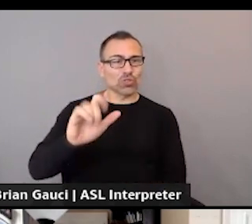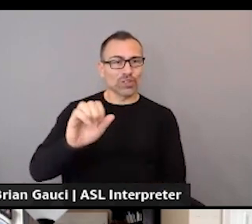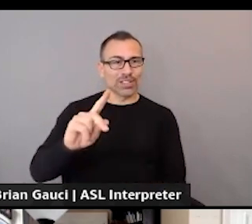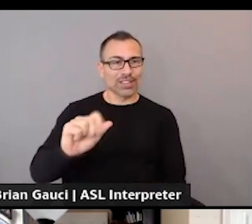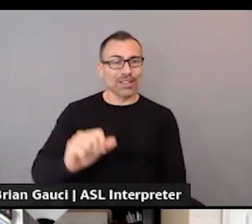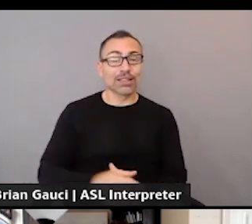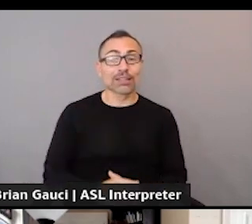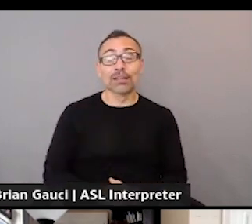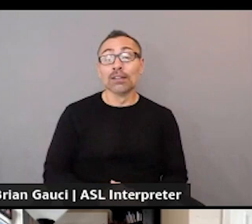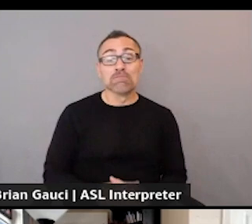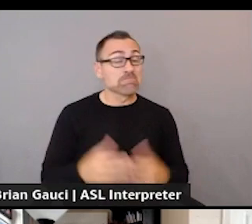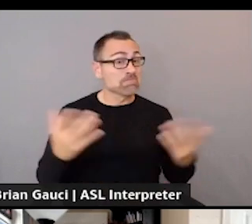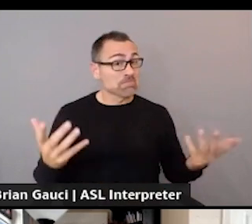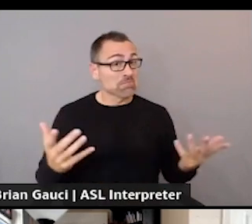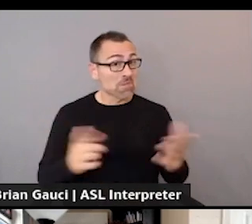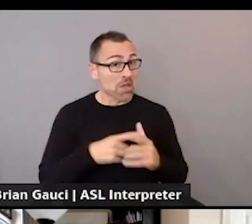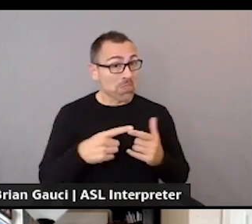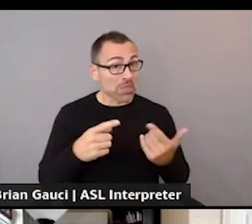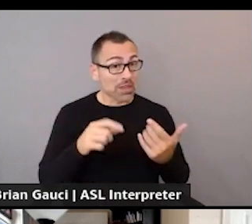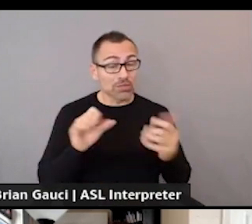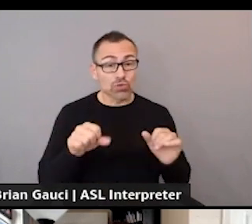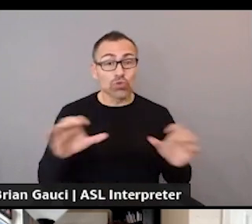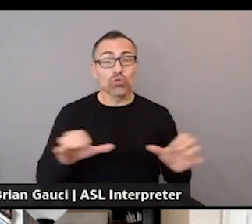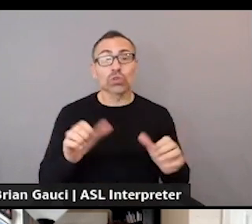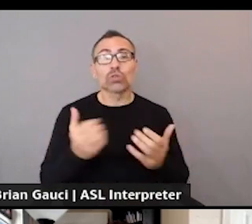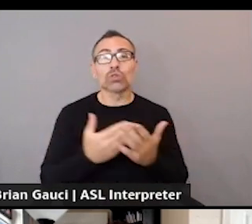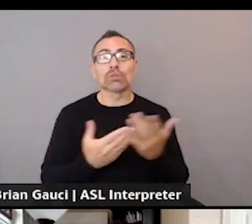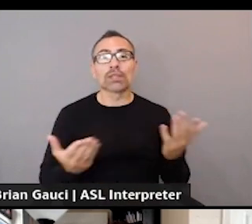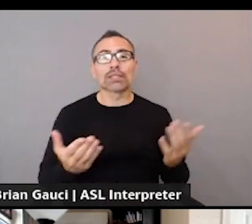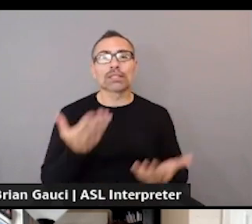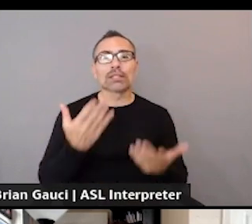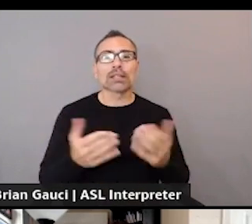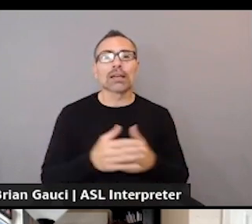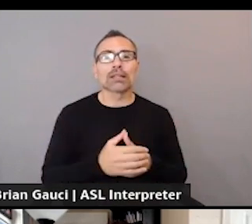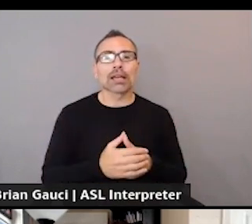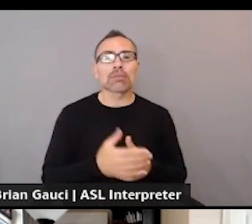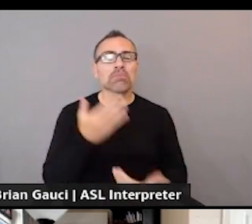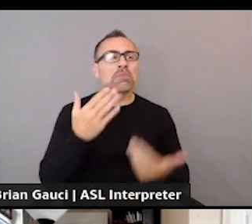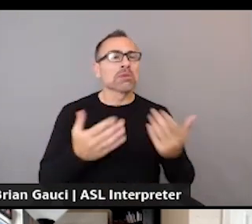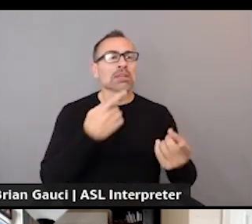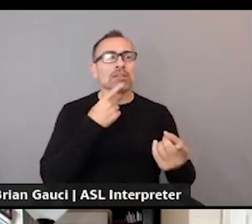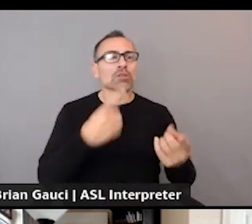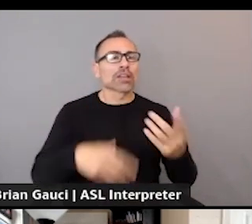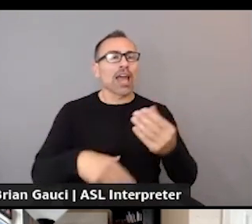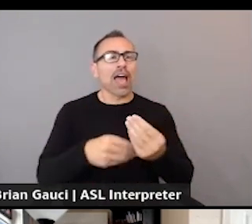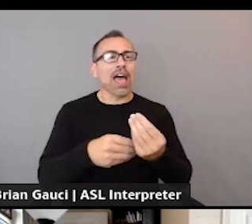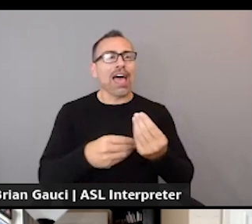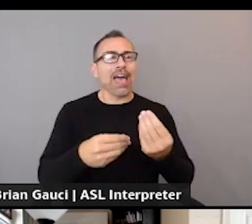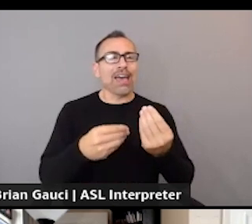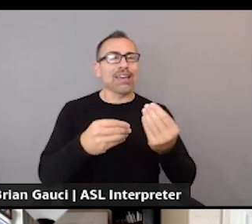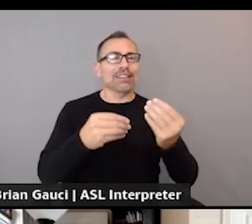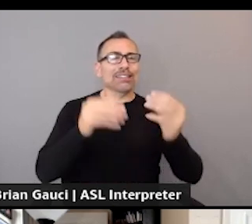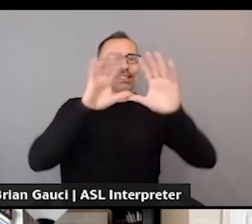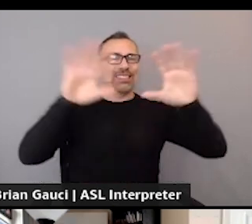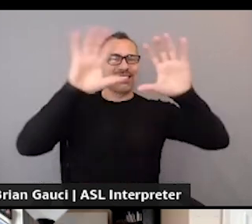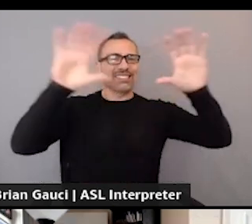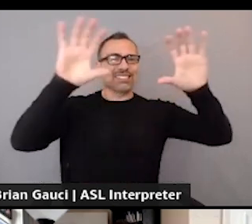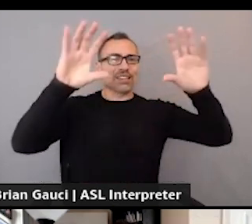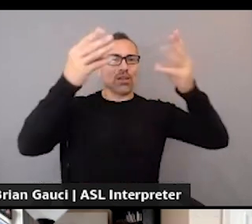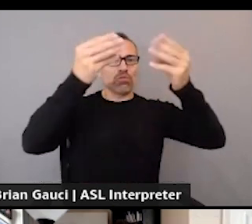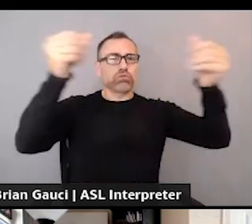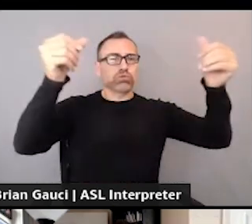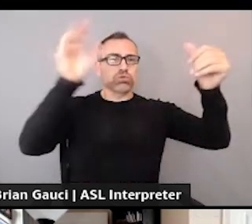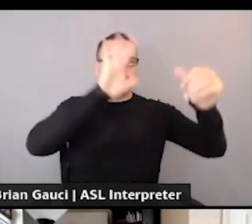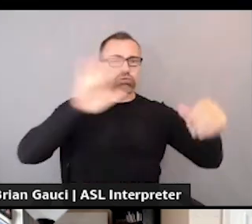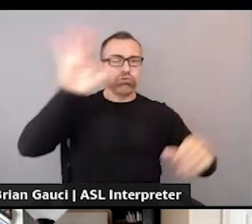some things like say something like clear skies, right? There's still some clouds in the background